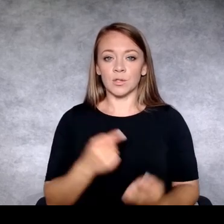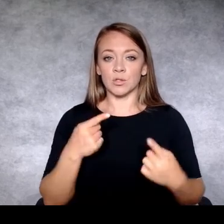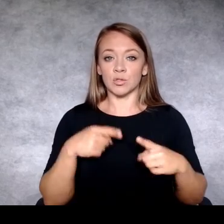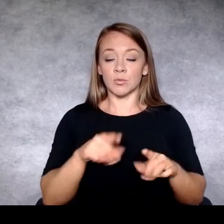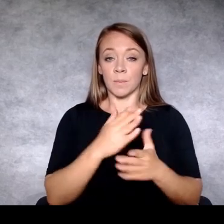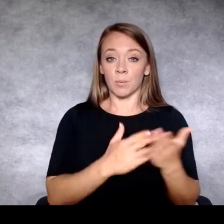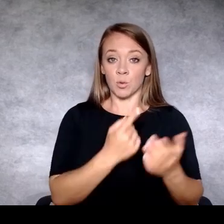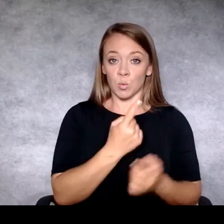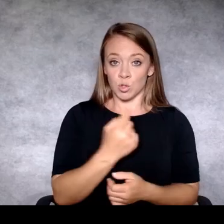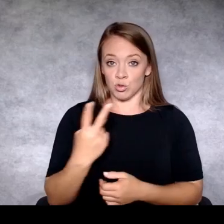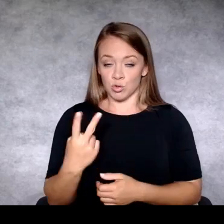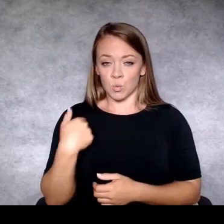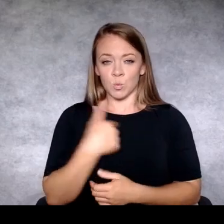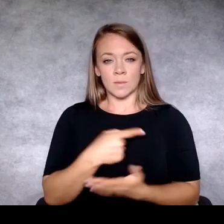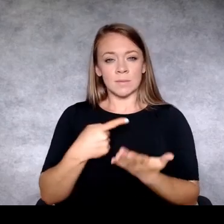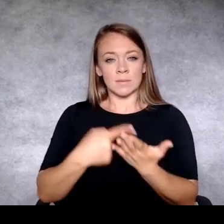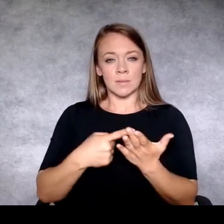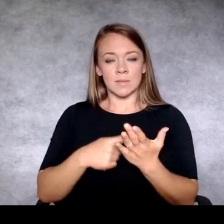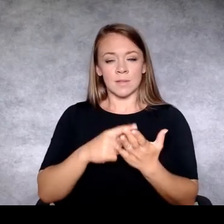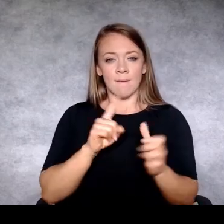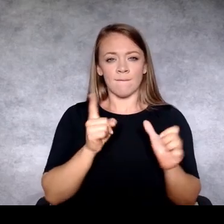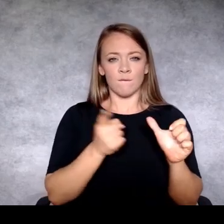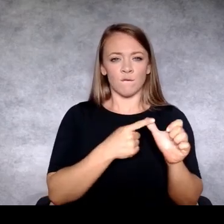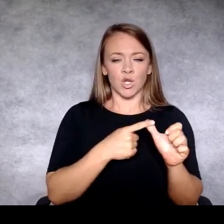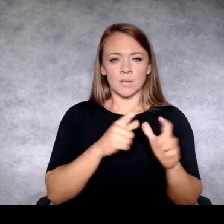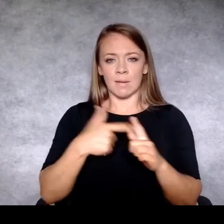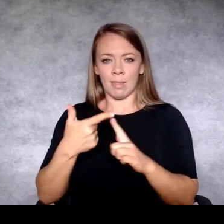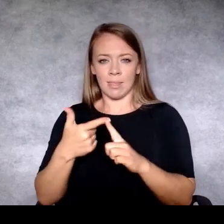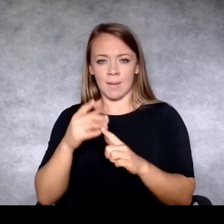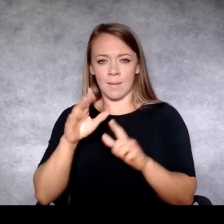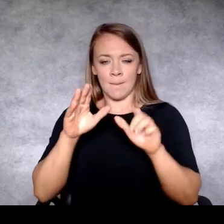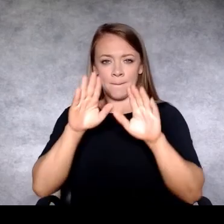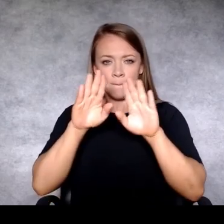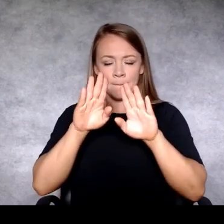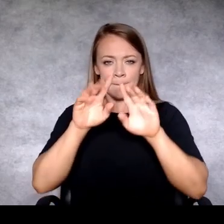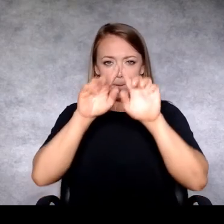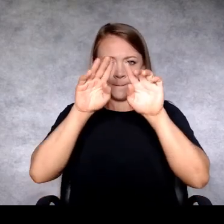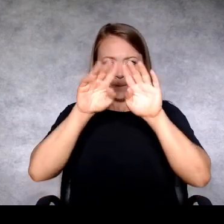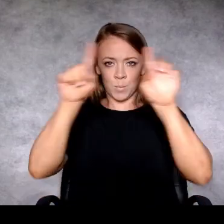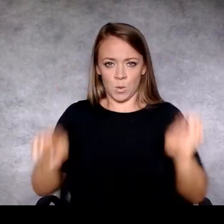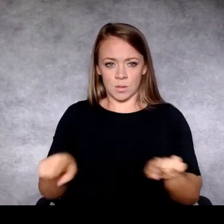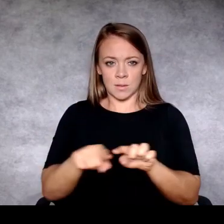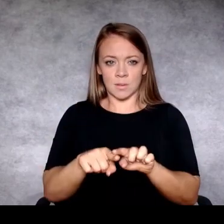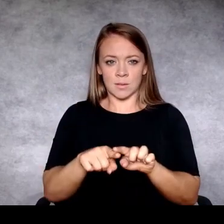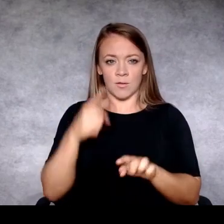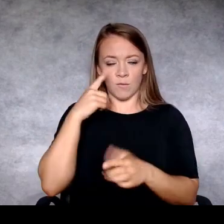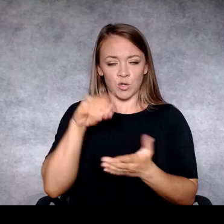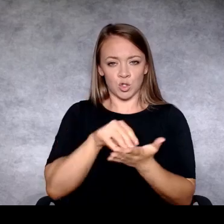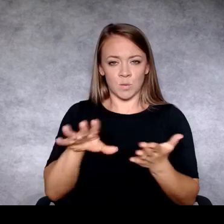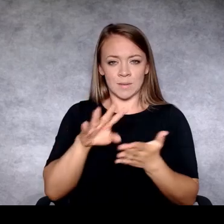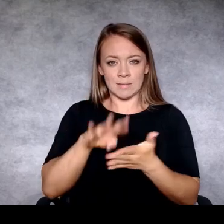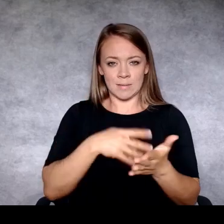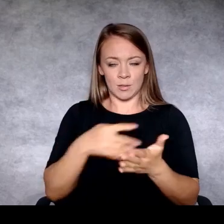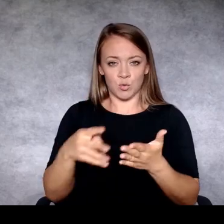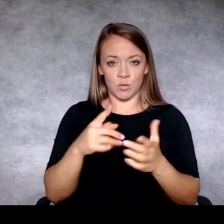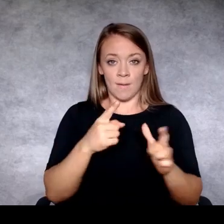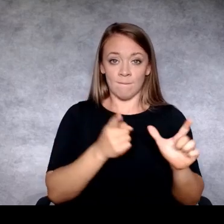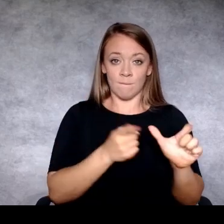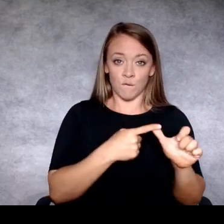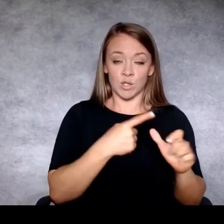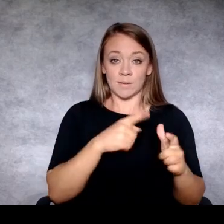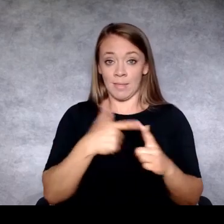During Modules 1 and 2, we discussed first-then boards as a visual tool for a student's schedule. First-then boards